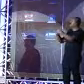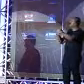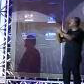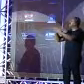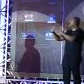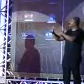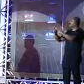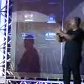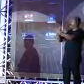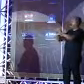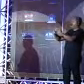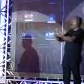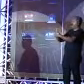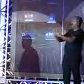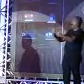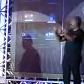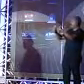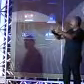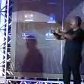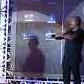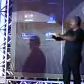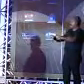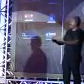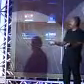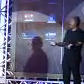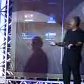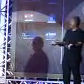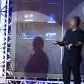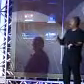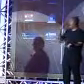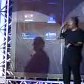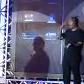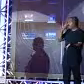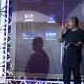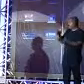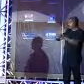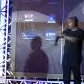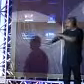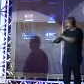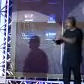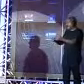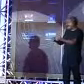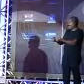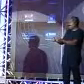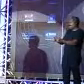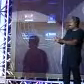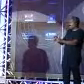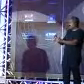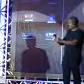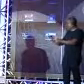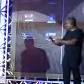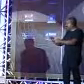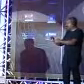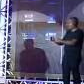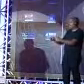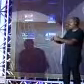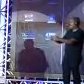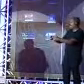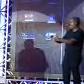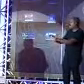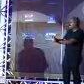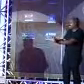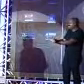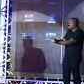But even as the Palestinian pages do, raises questions that need more careful